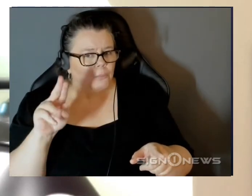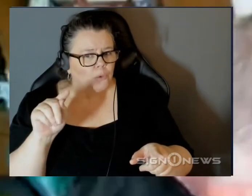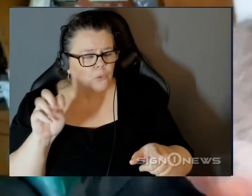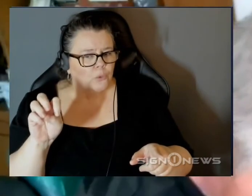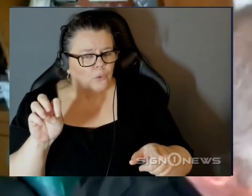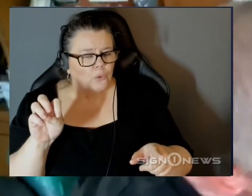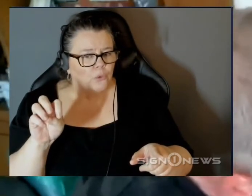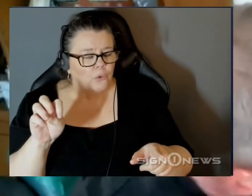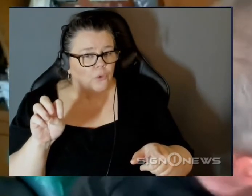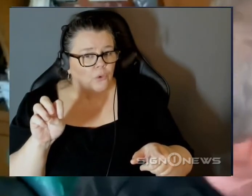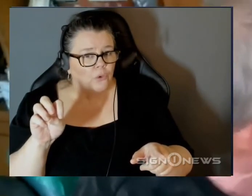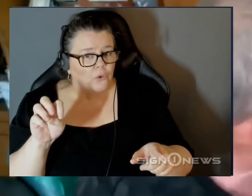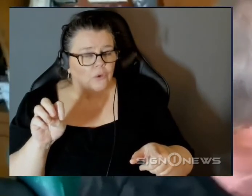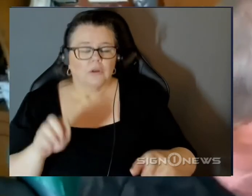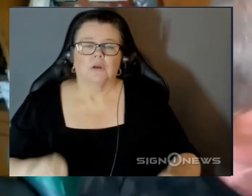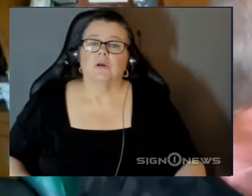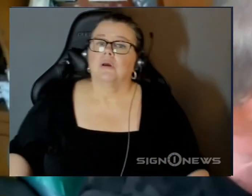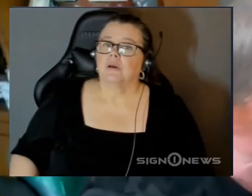And others